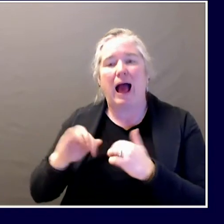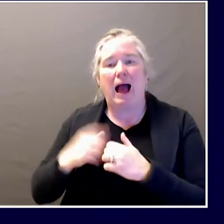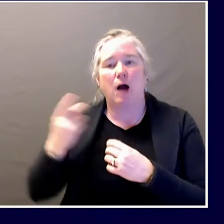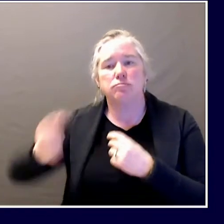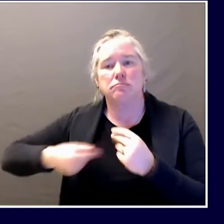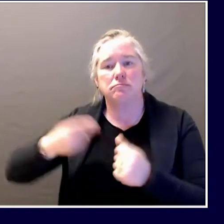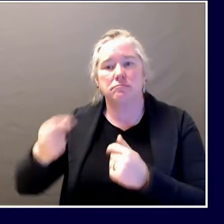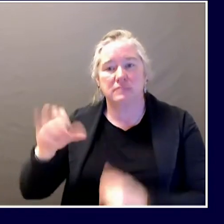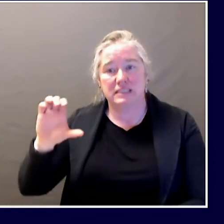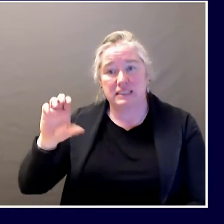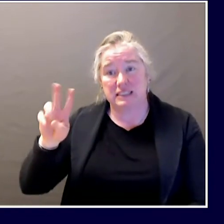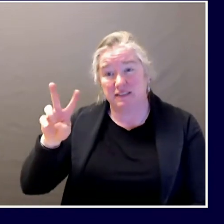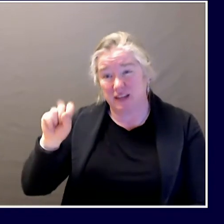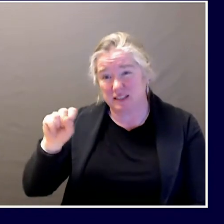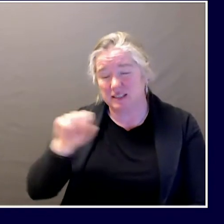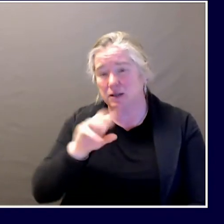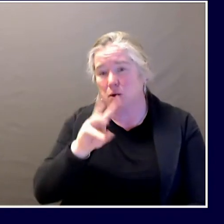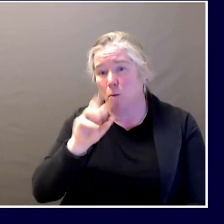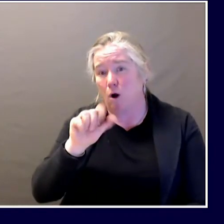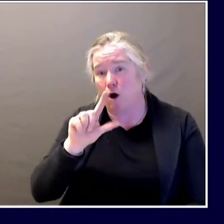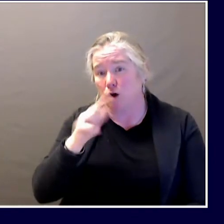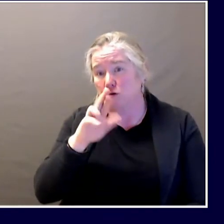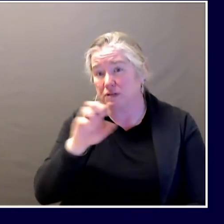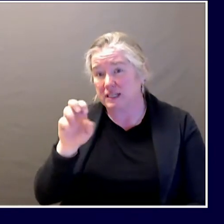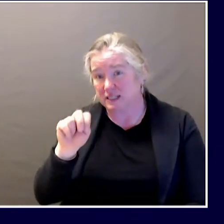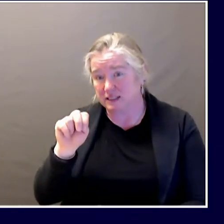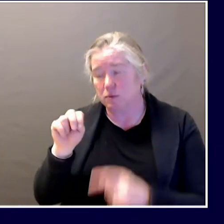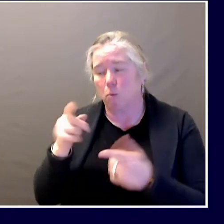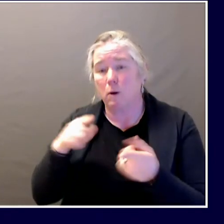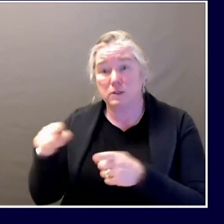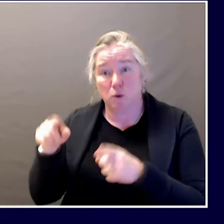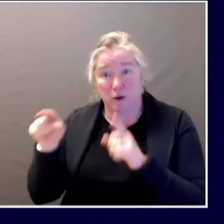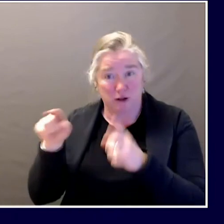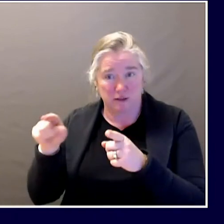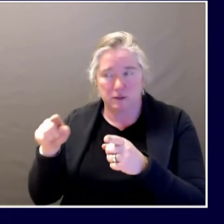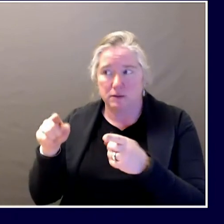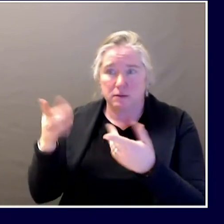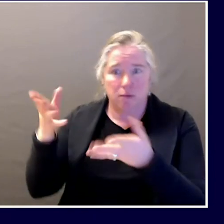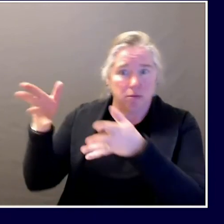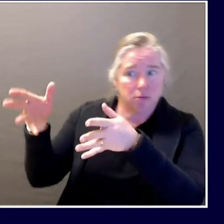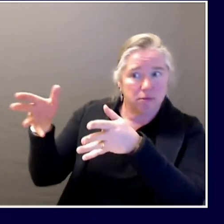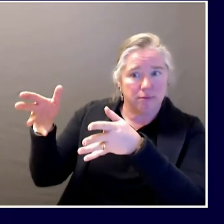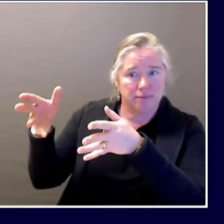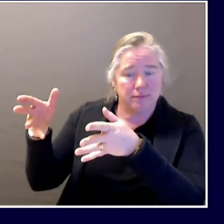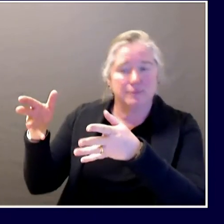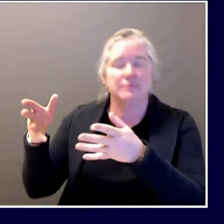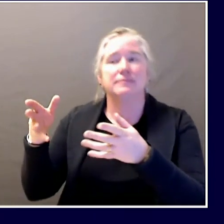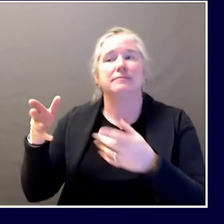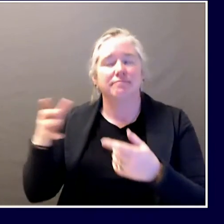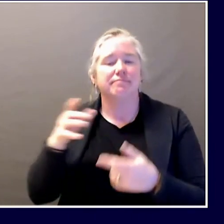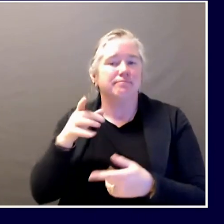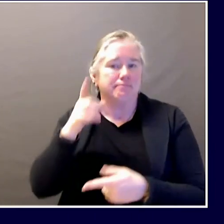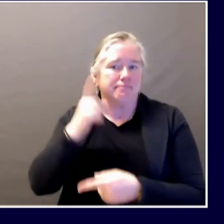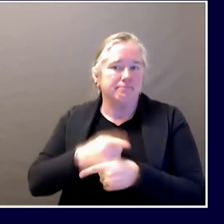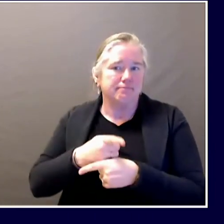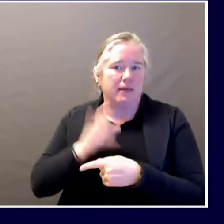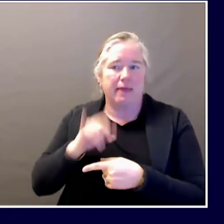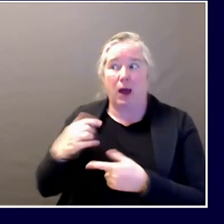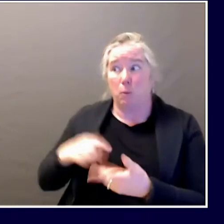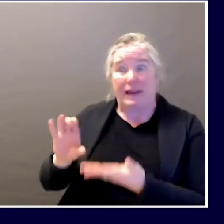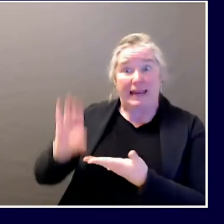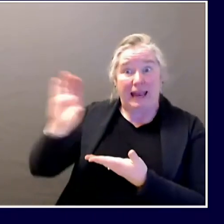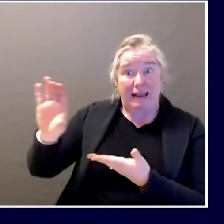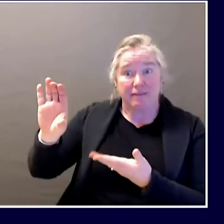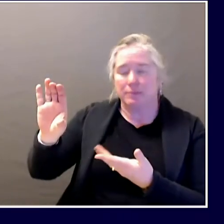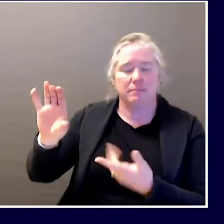CVS and Walgreens as well as publicly. What I think is happening here is that there were doses that were allocated but not necessarily being needed. As